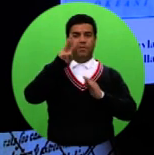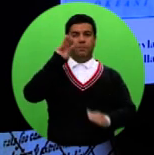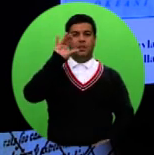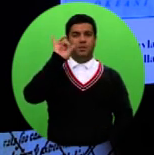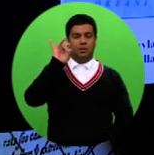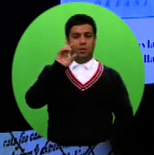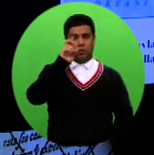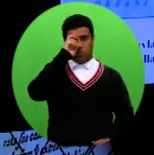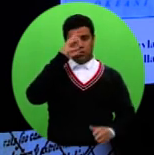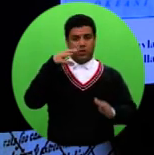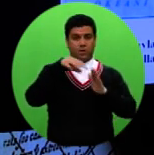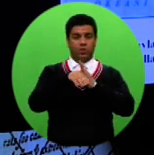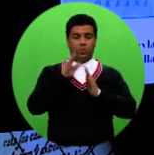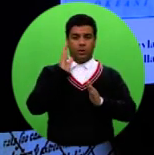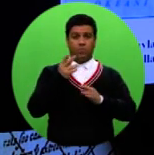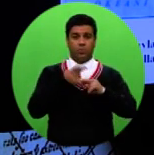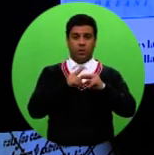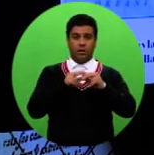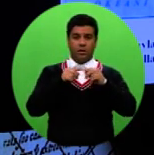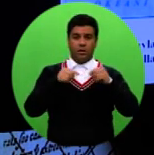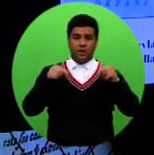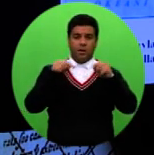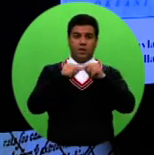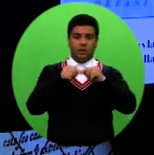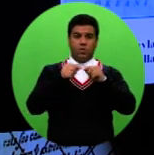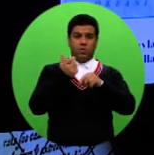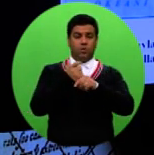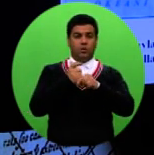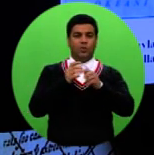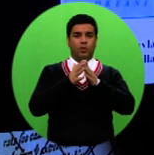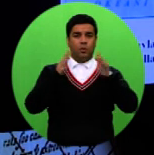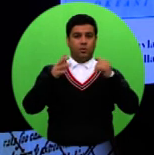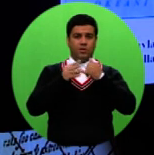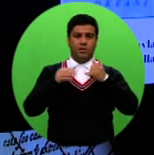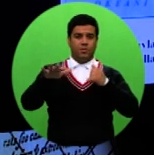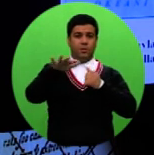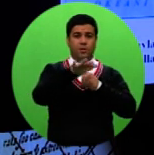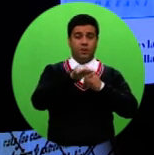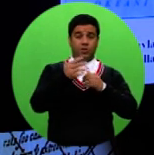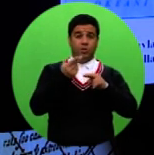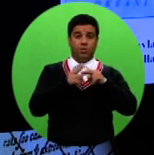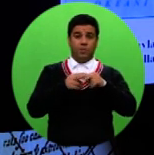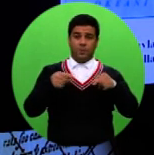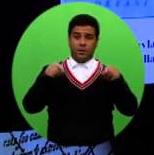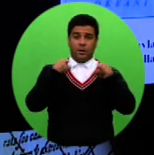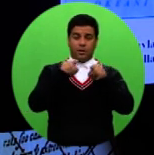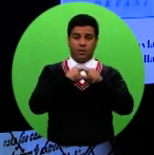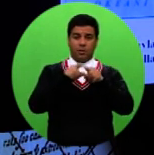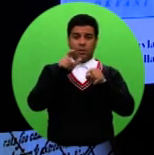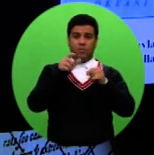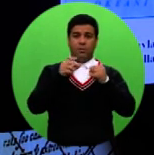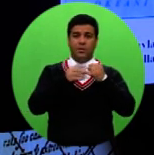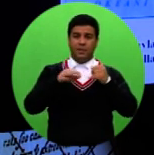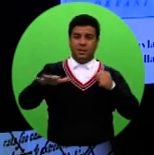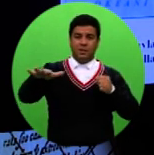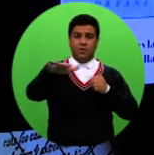davlatlari hisoblanadi. Ular hududi jihatdan ancha katta. Va shu bilan birgalikda maydoni